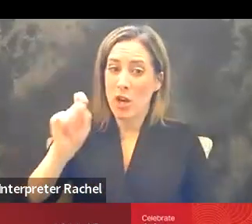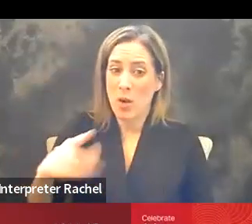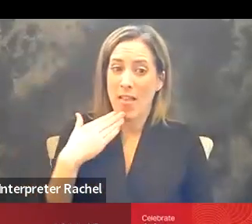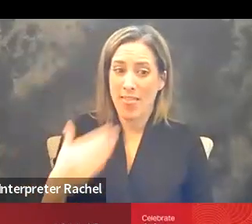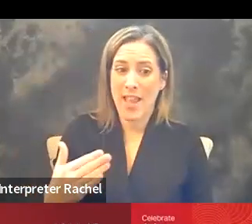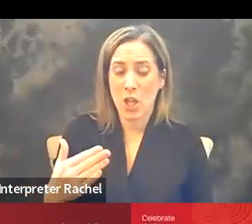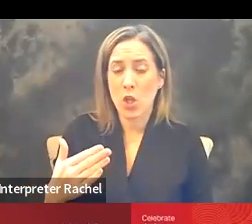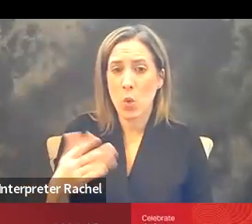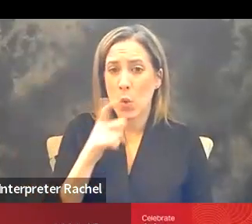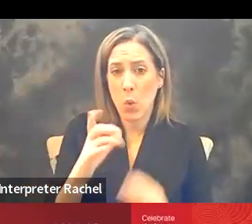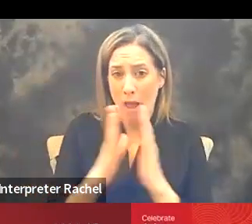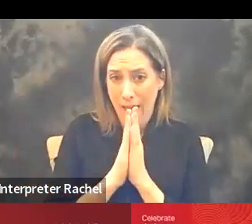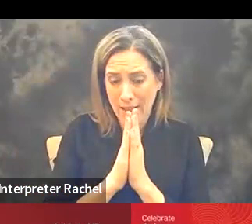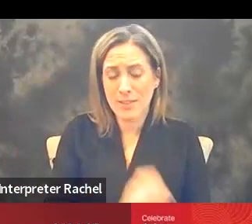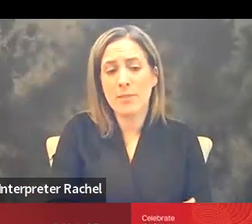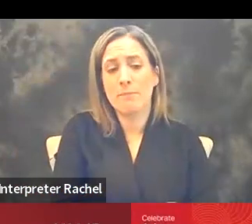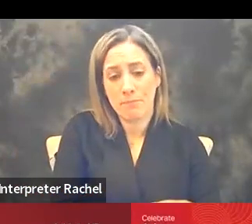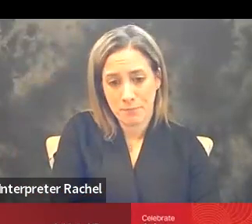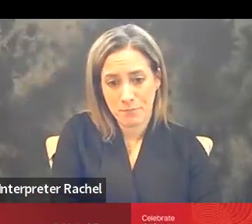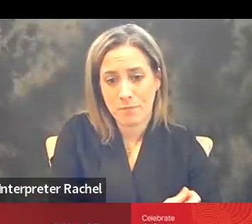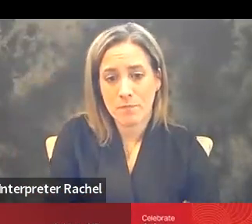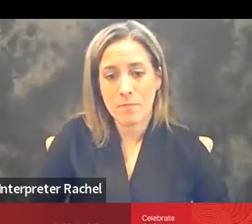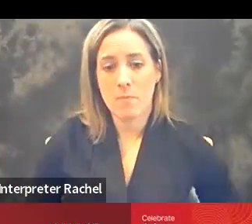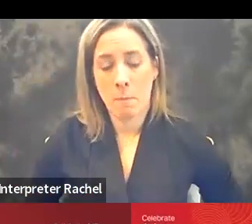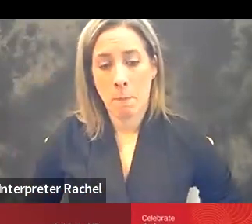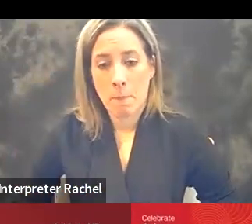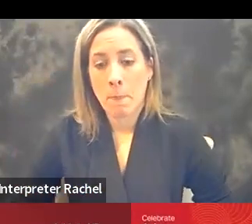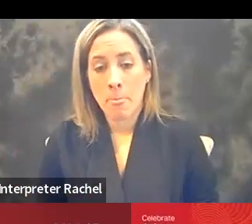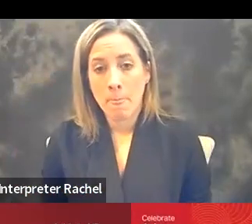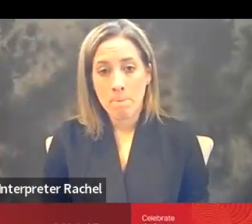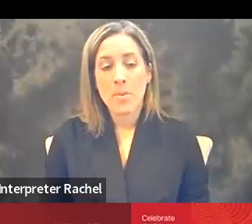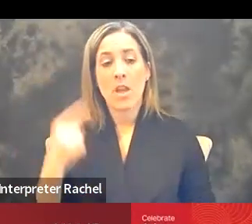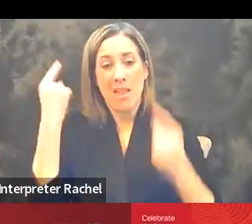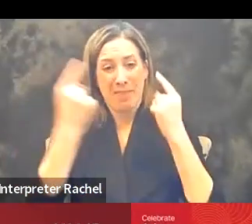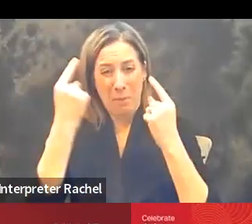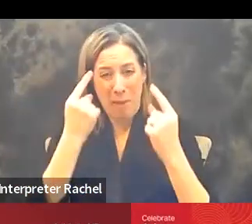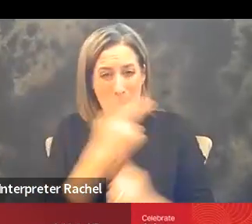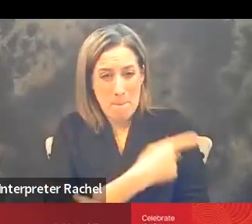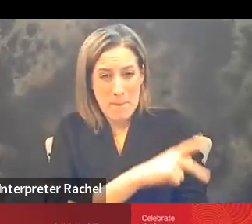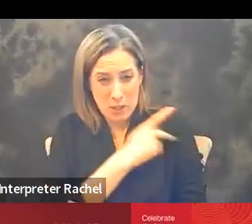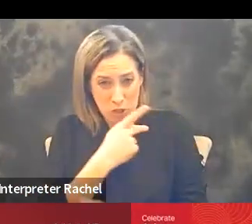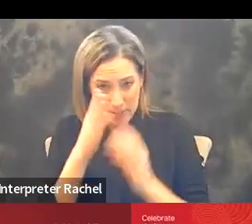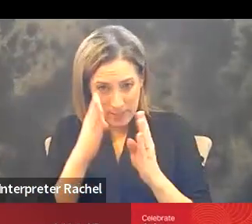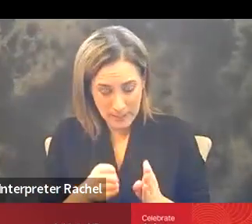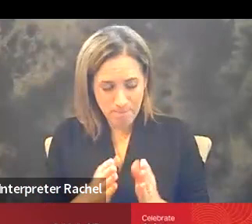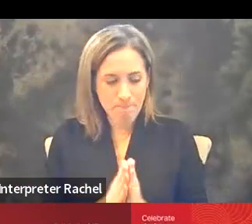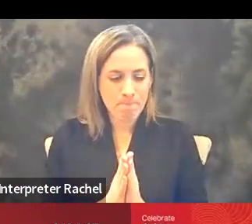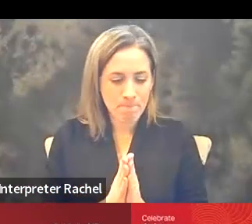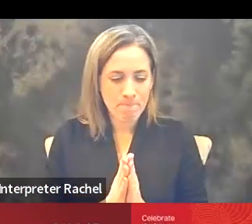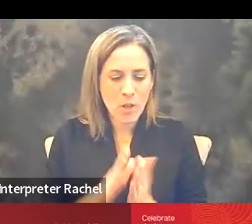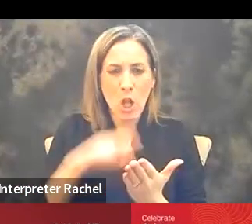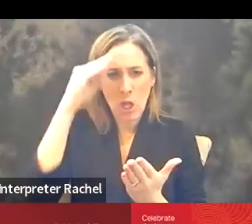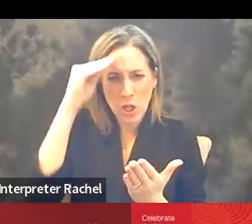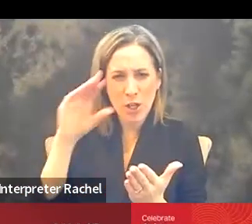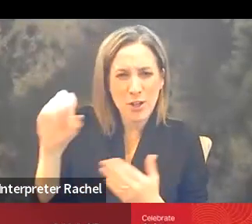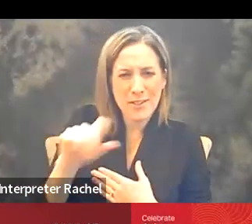raising that. So there are, you know, when you think about your patients, everyone likes to learn differently, right? And so if